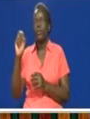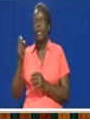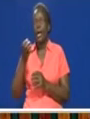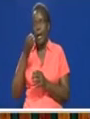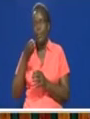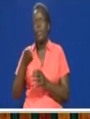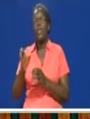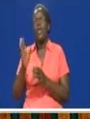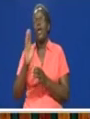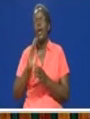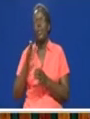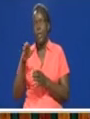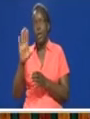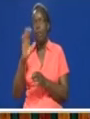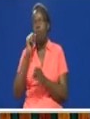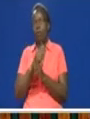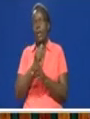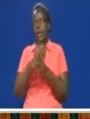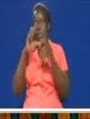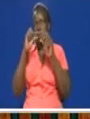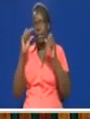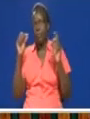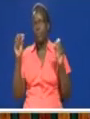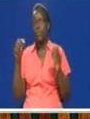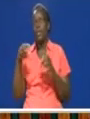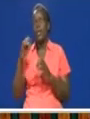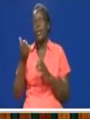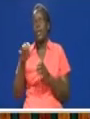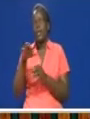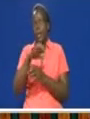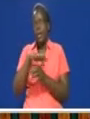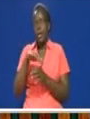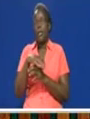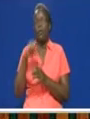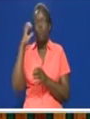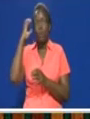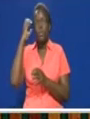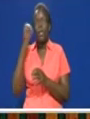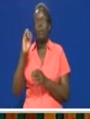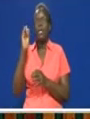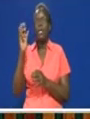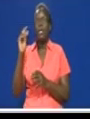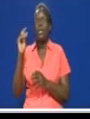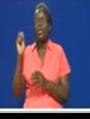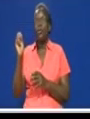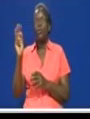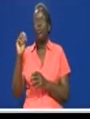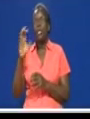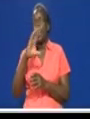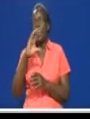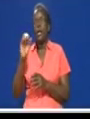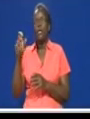in sentences. Another area of concern can be idioms and